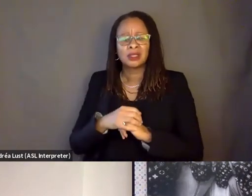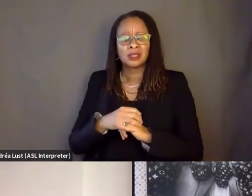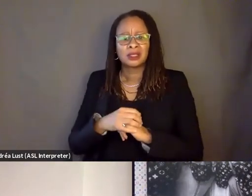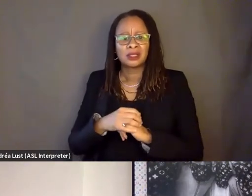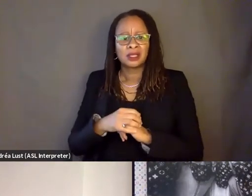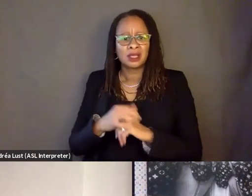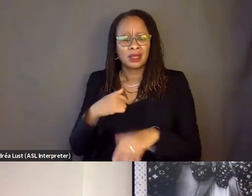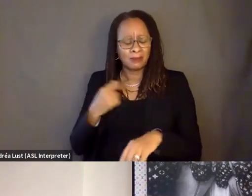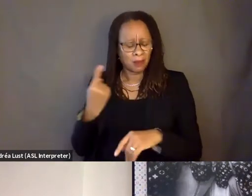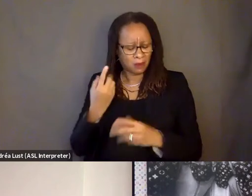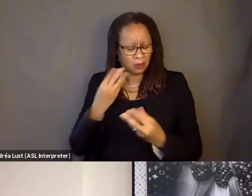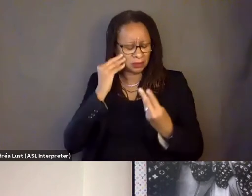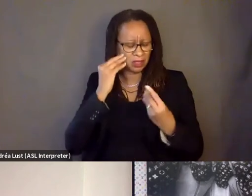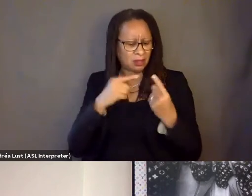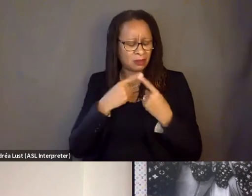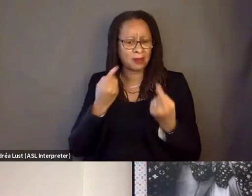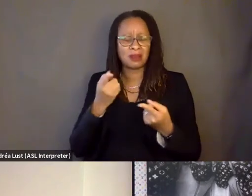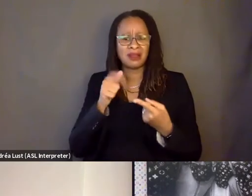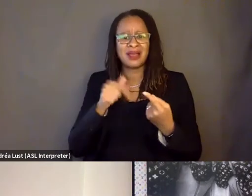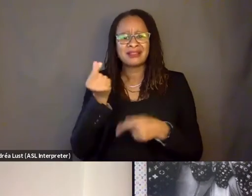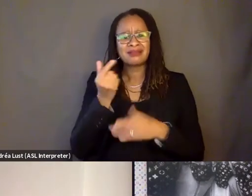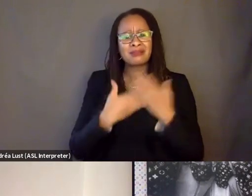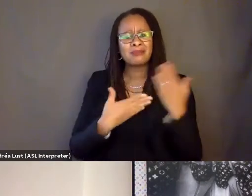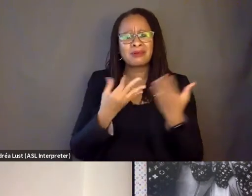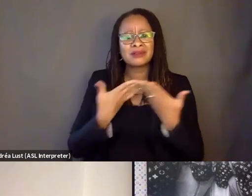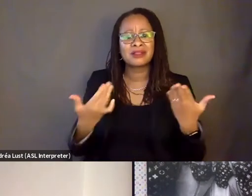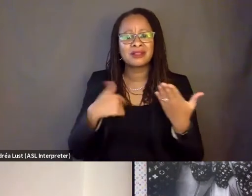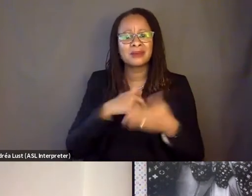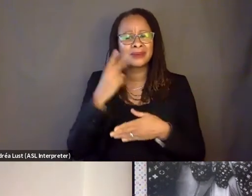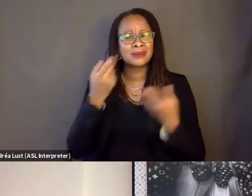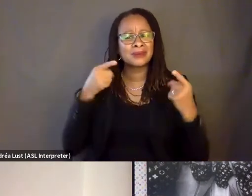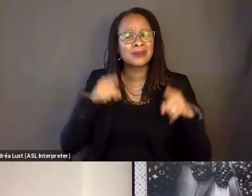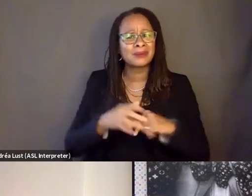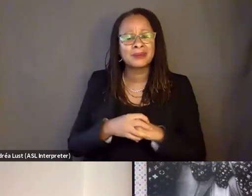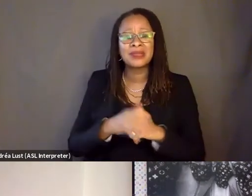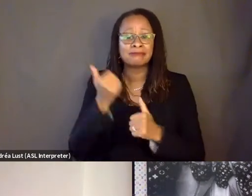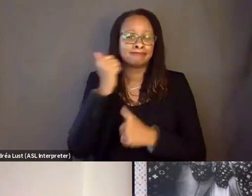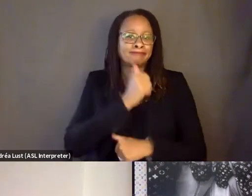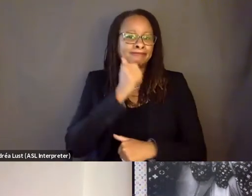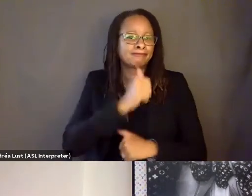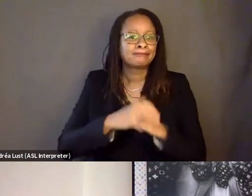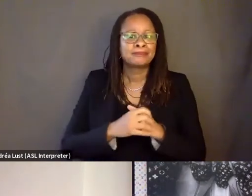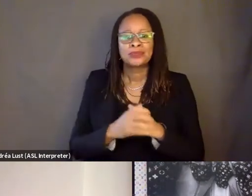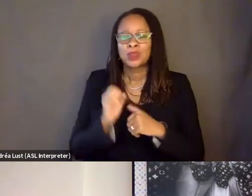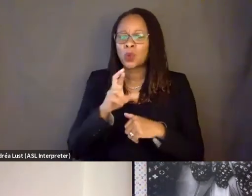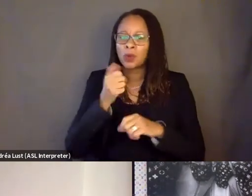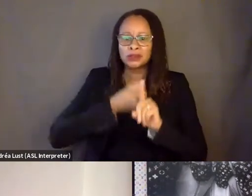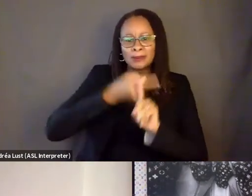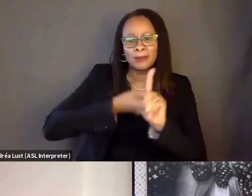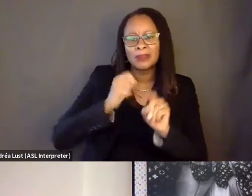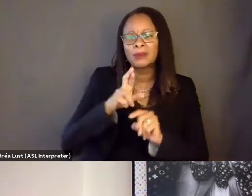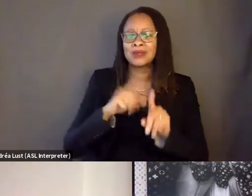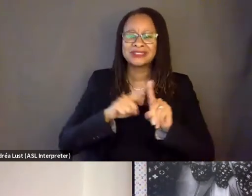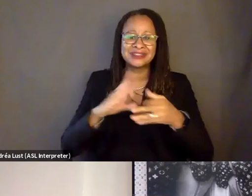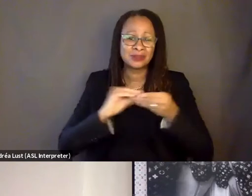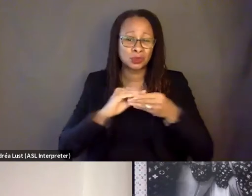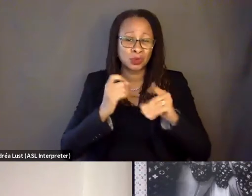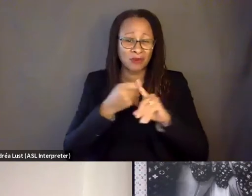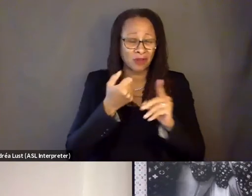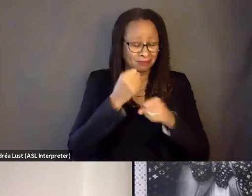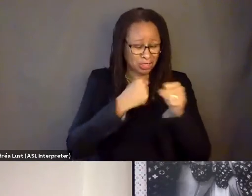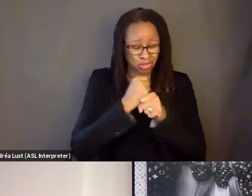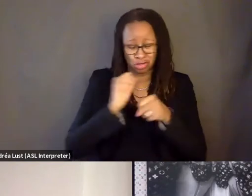I'm always thinking about, you know, the little parts of things that we see happening, you know, each day or each month, or we see a different story from year to year,